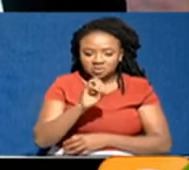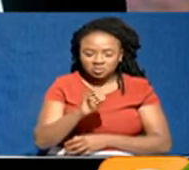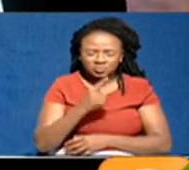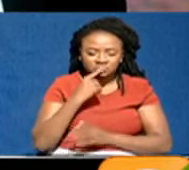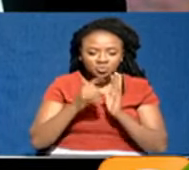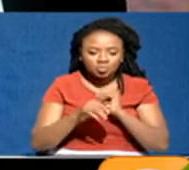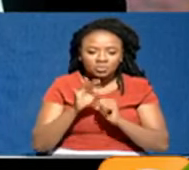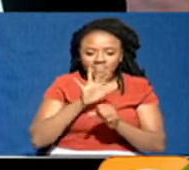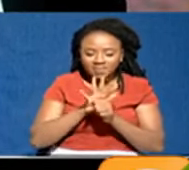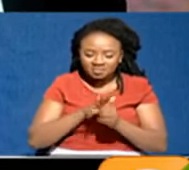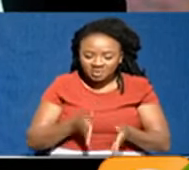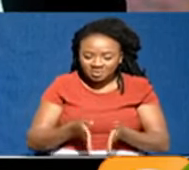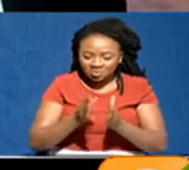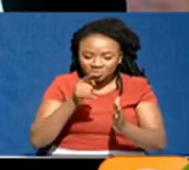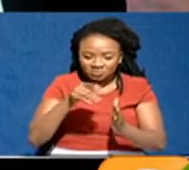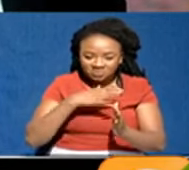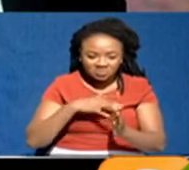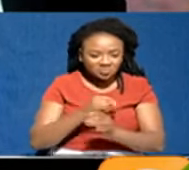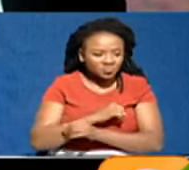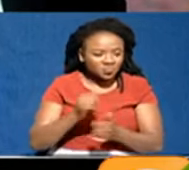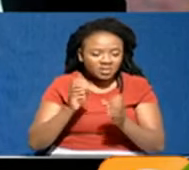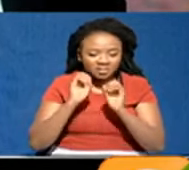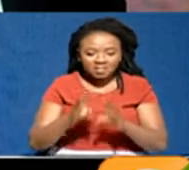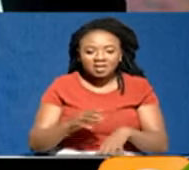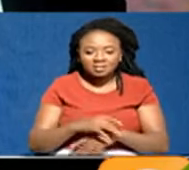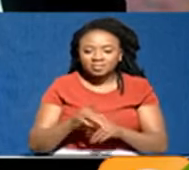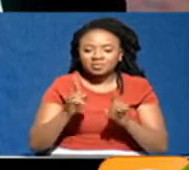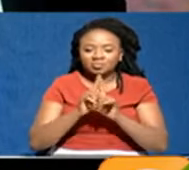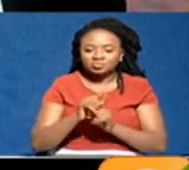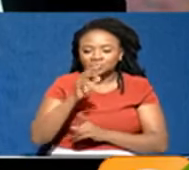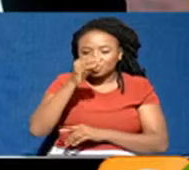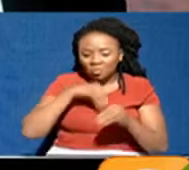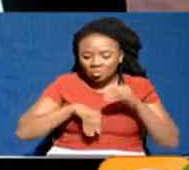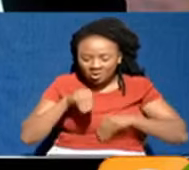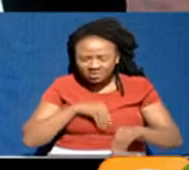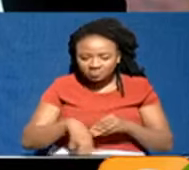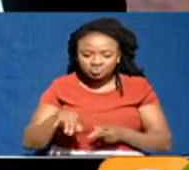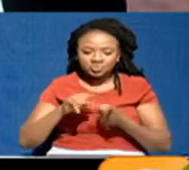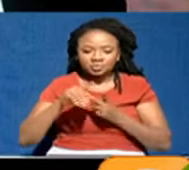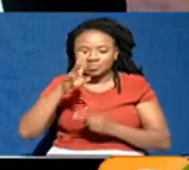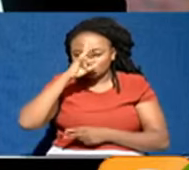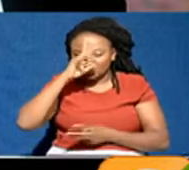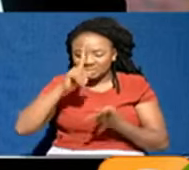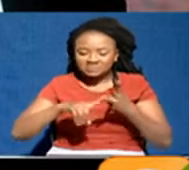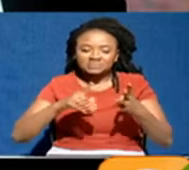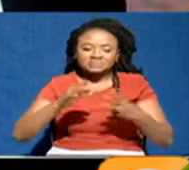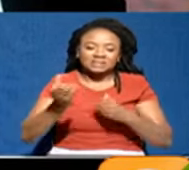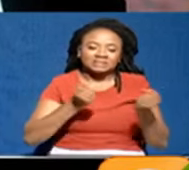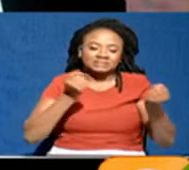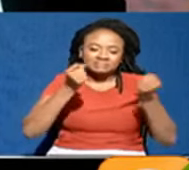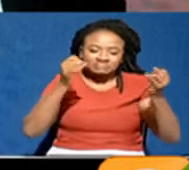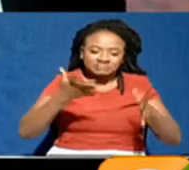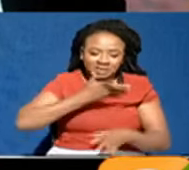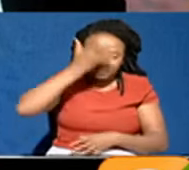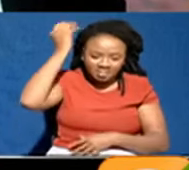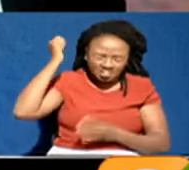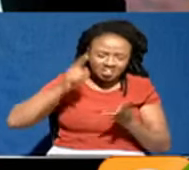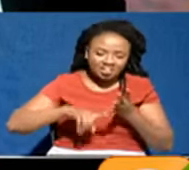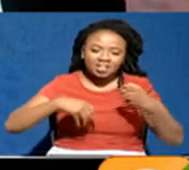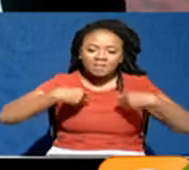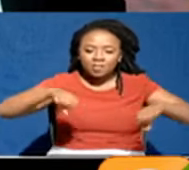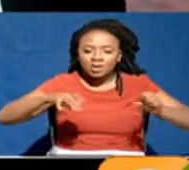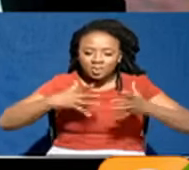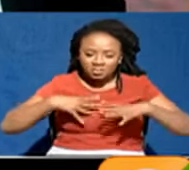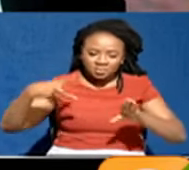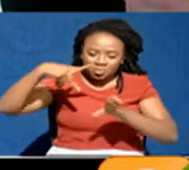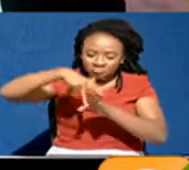roads are unroadworthy, then corruption in law enforcement agencies, plus behavior of drunk drivers. Overdrugged Boda Boda riders are